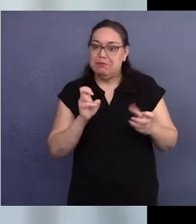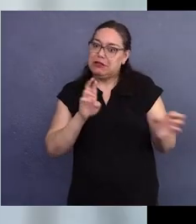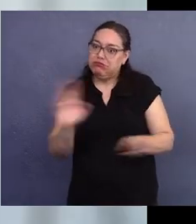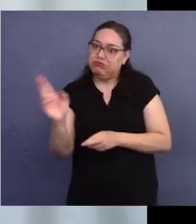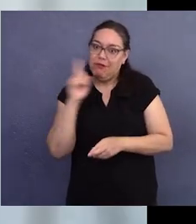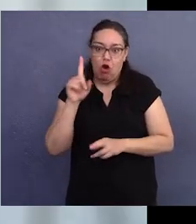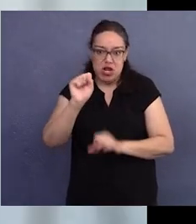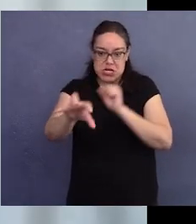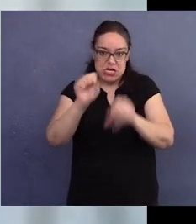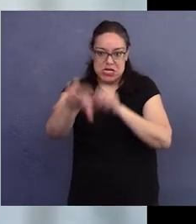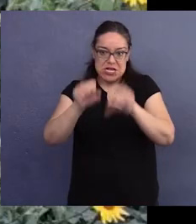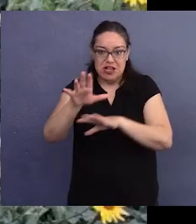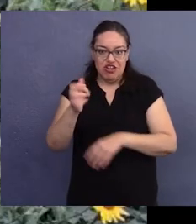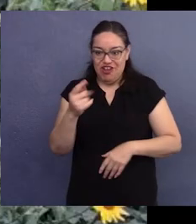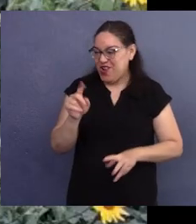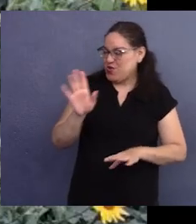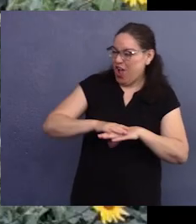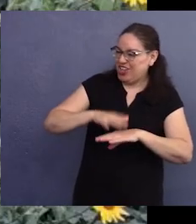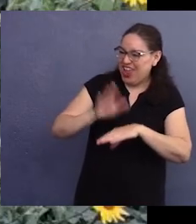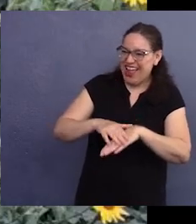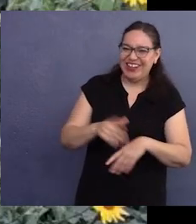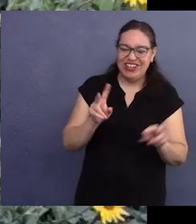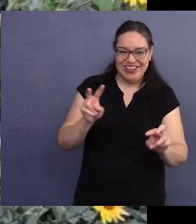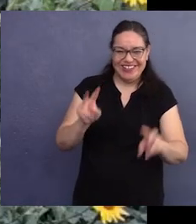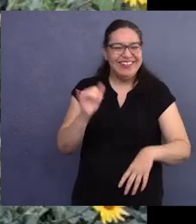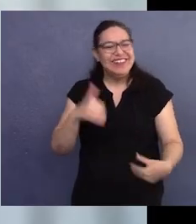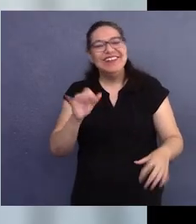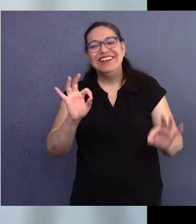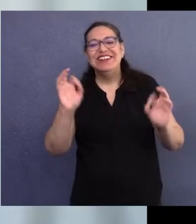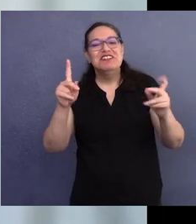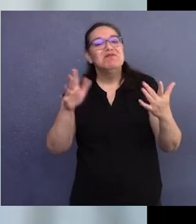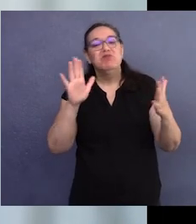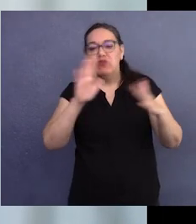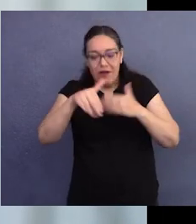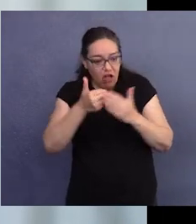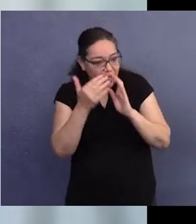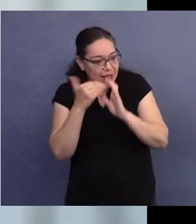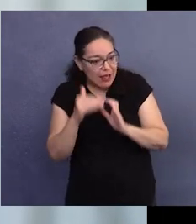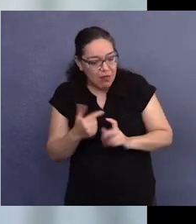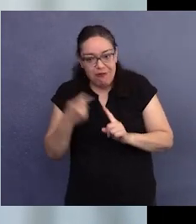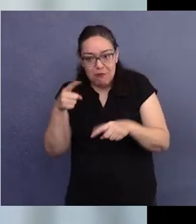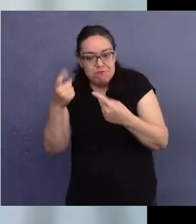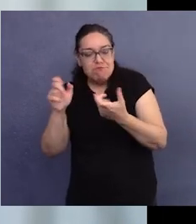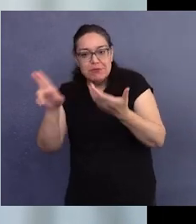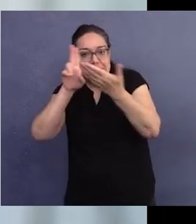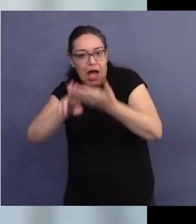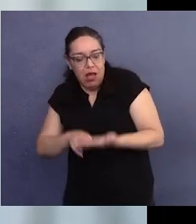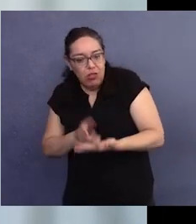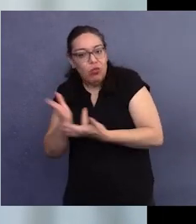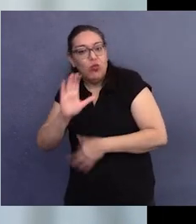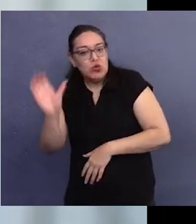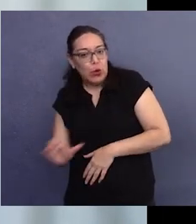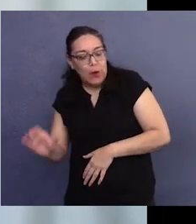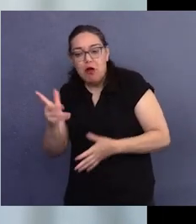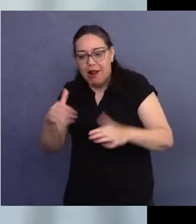for inundation. Watch out. All right. We have all y'all's emails from signing up through Zoom.